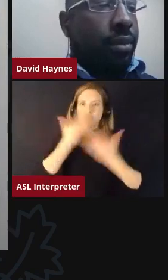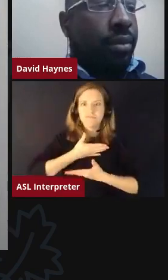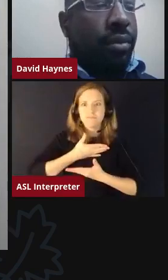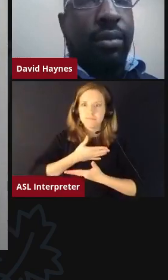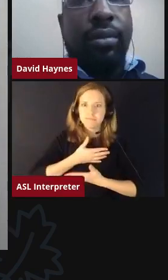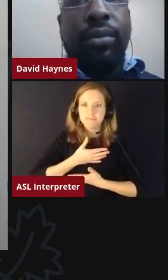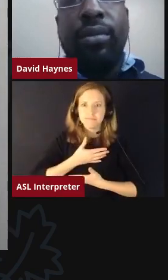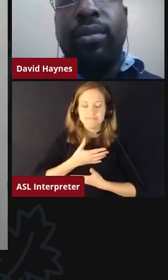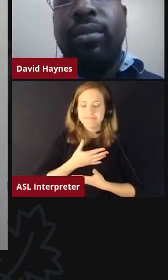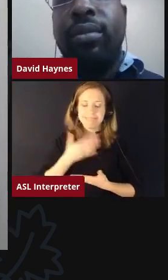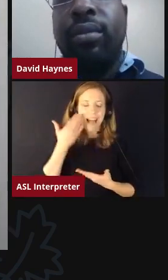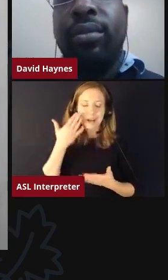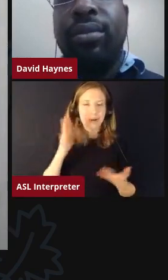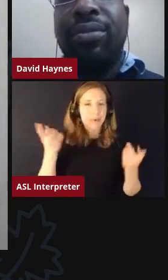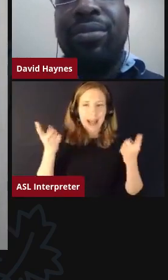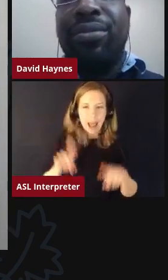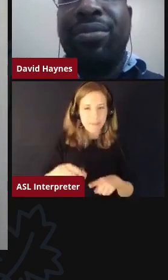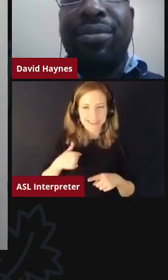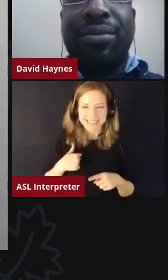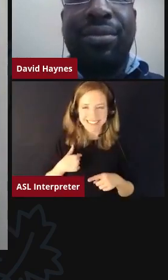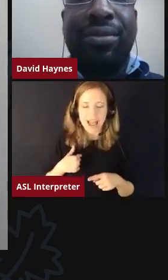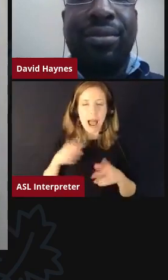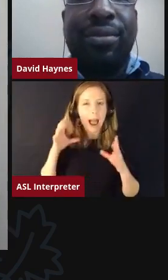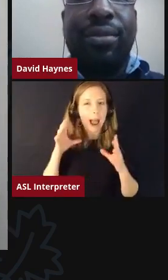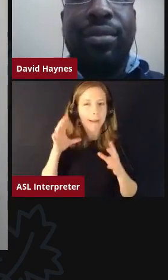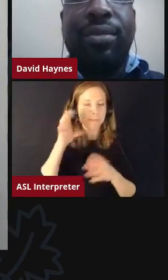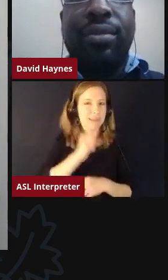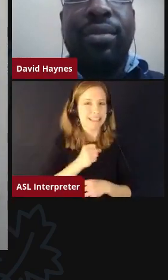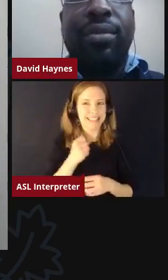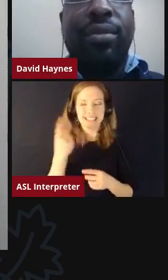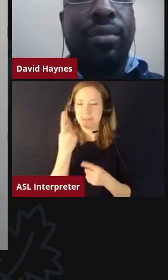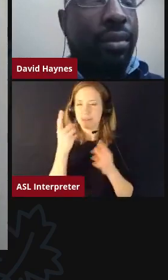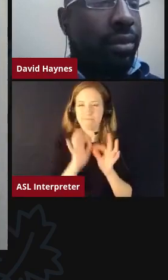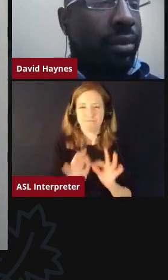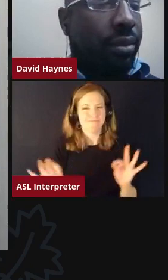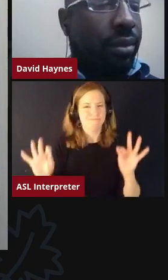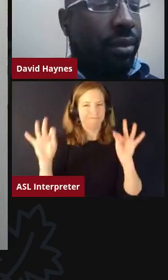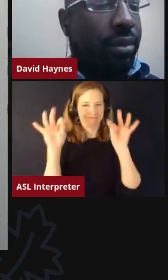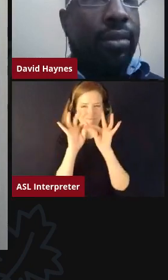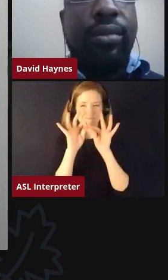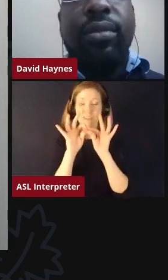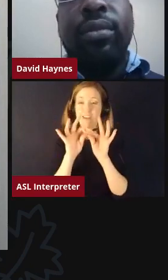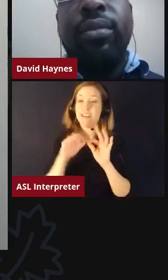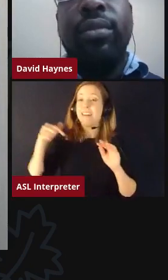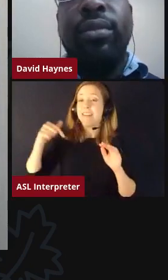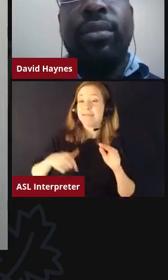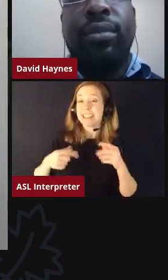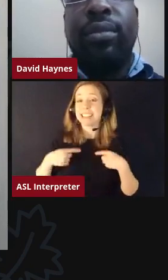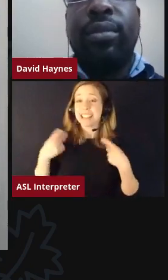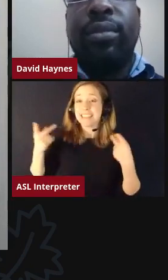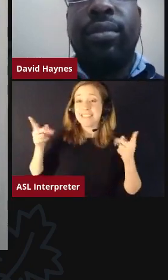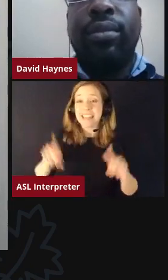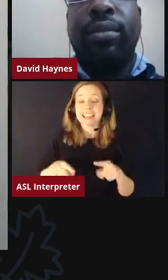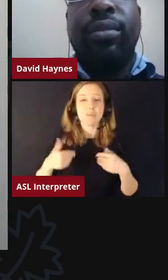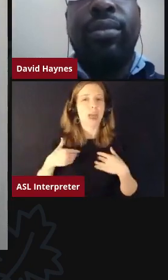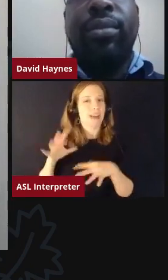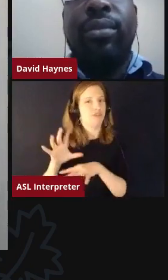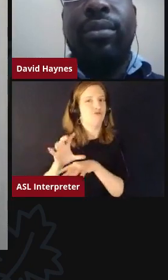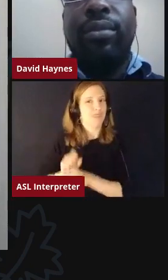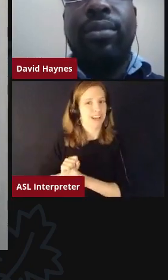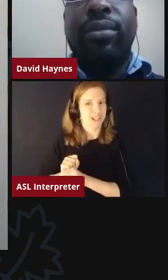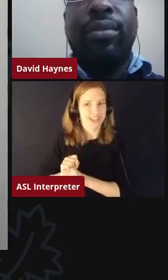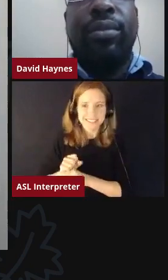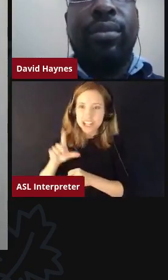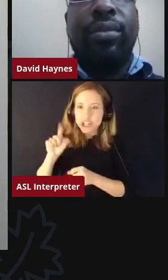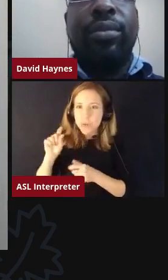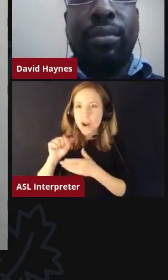know what happens? We have a tradition here to give away a $20 Amazon gift card.